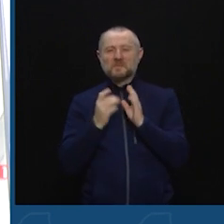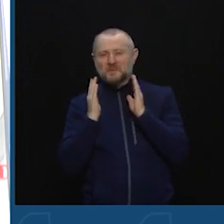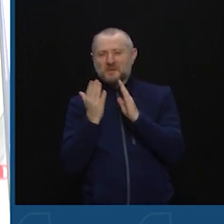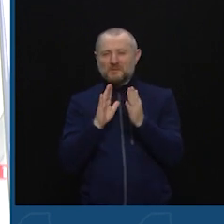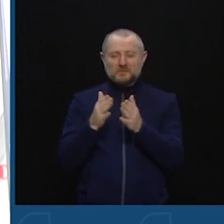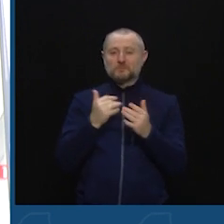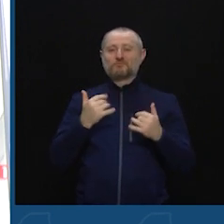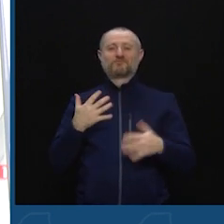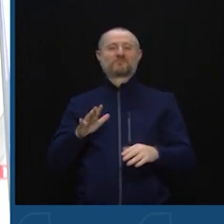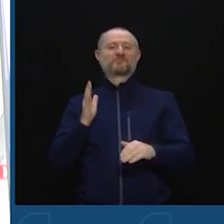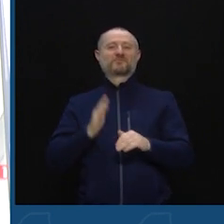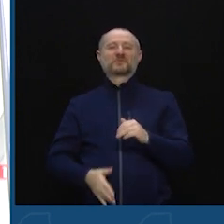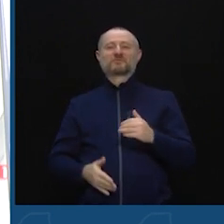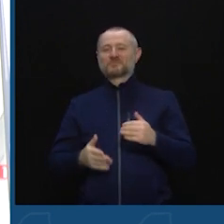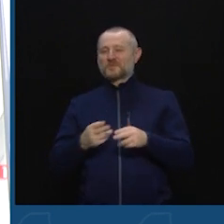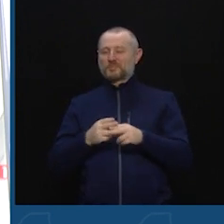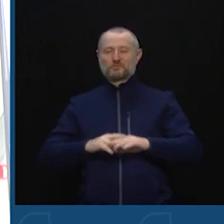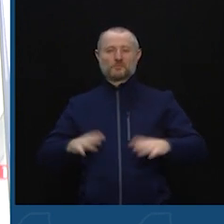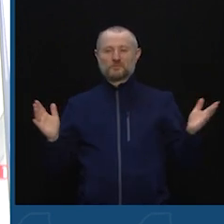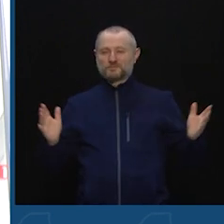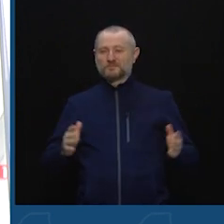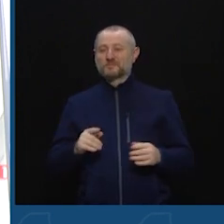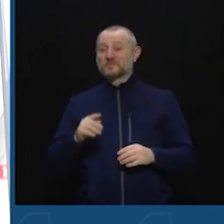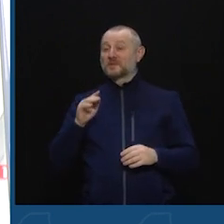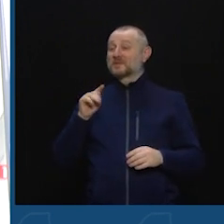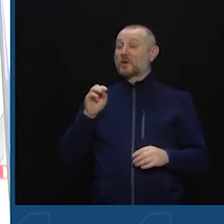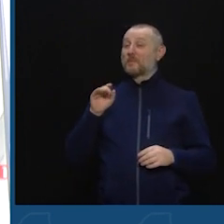From the point of view of travelers at Terminal B, New York at